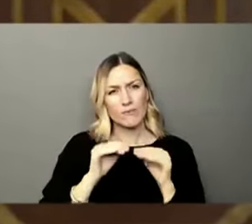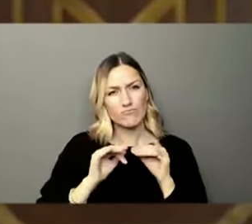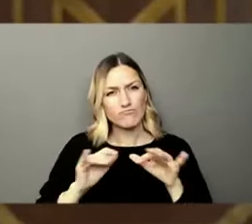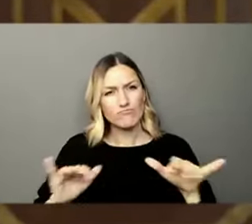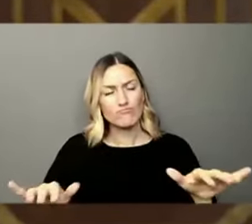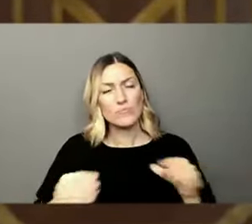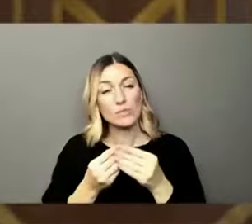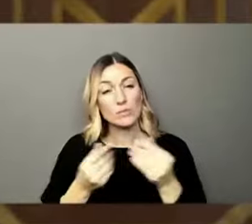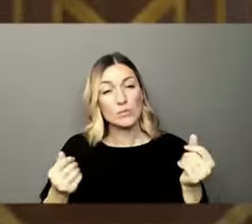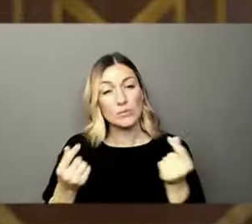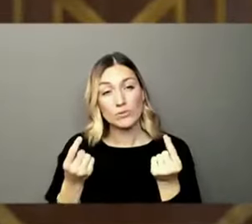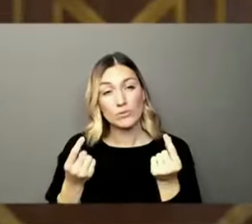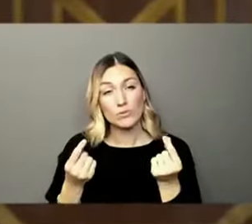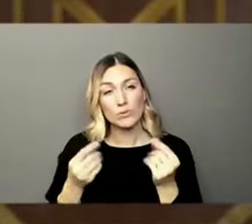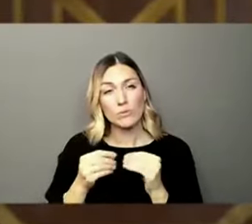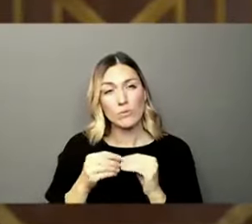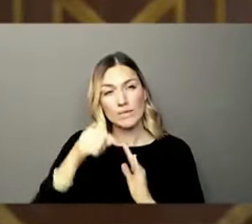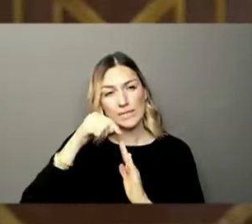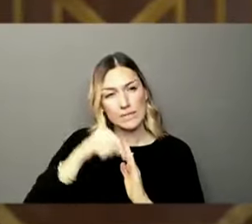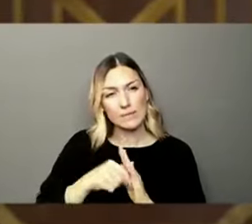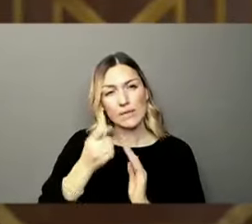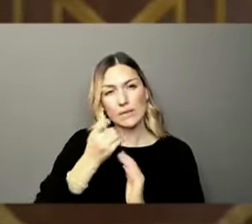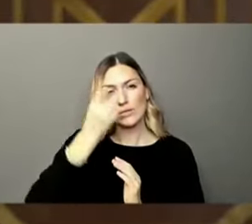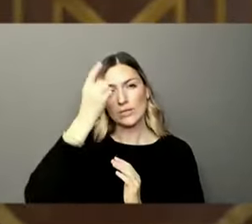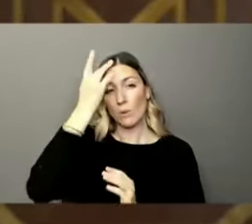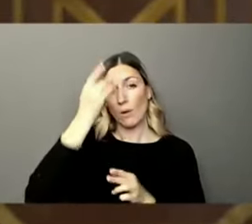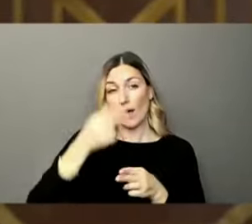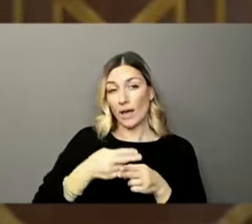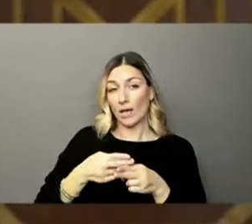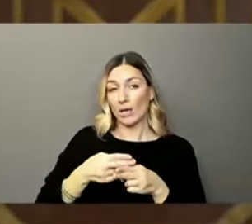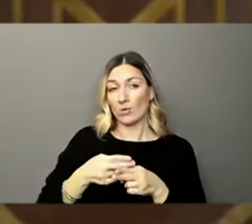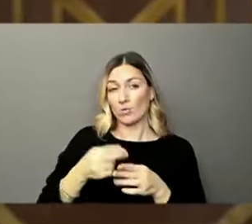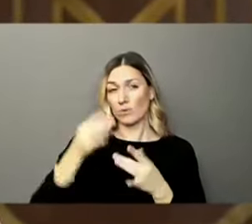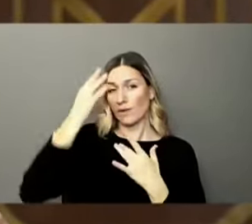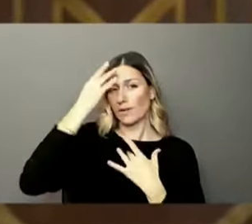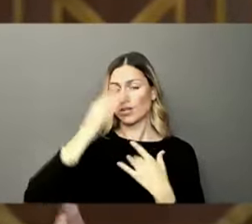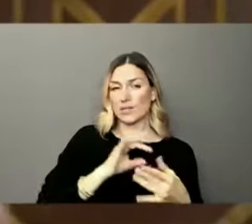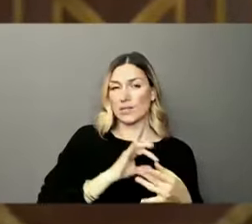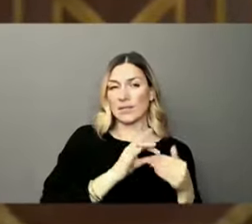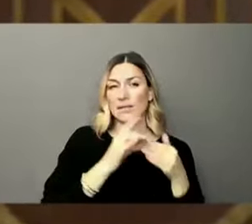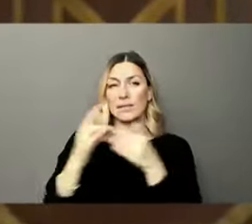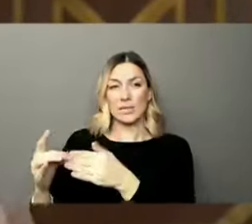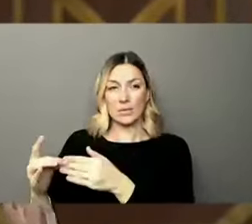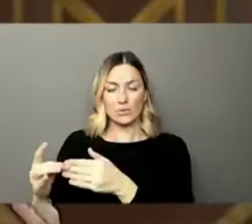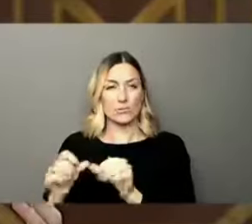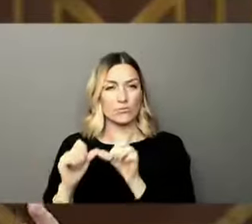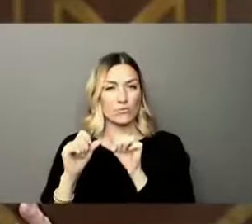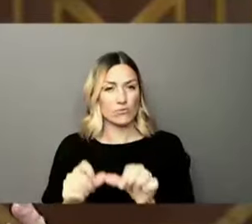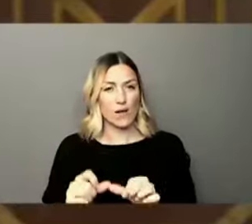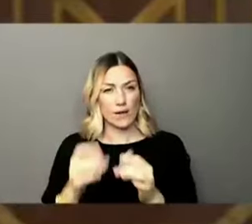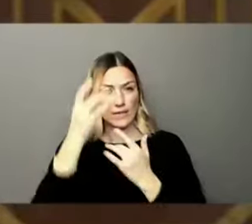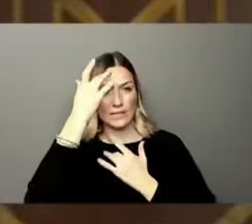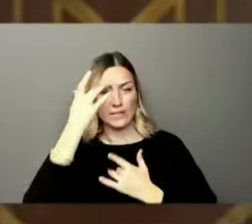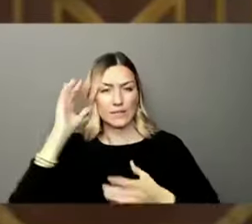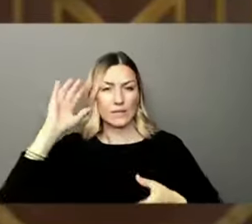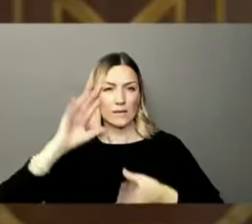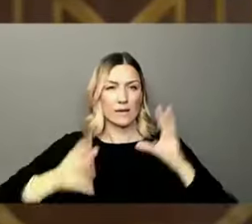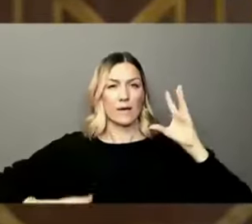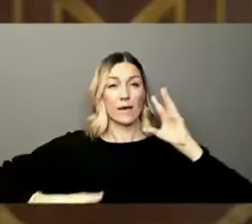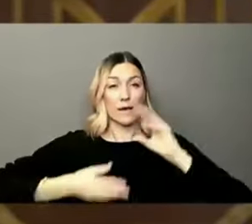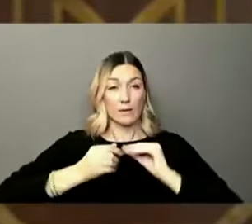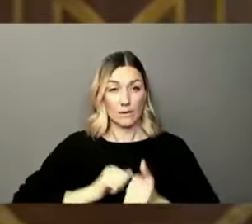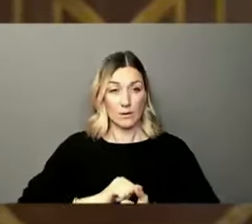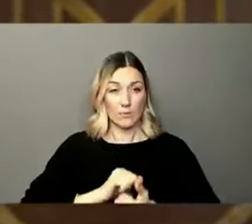to try to really more deeply understand why acute infections lead to chronic disease. This requires really a comprehensive approach to really understand